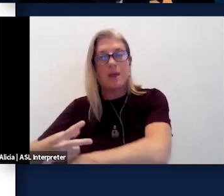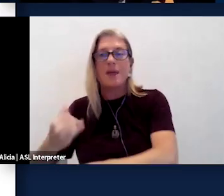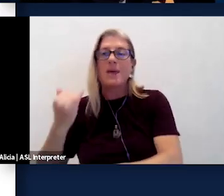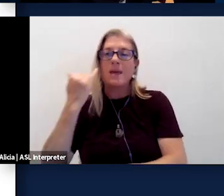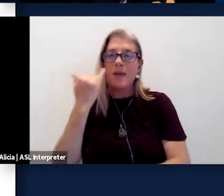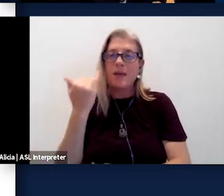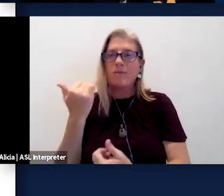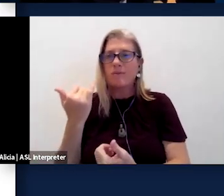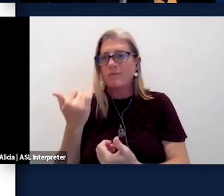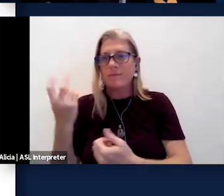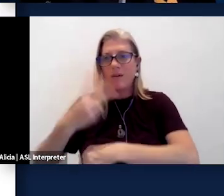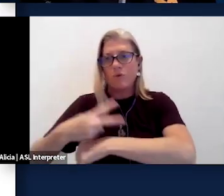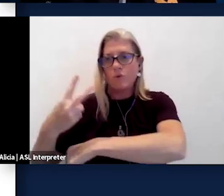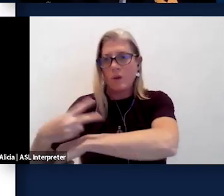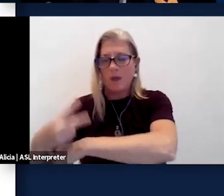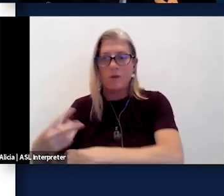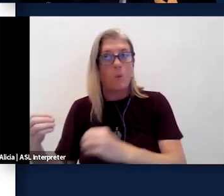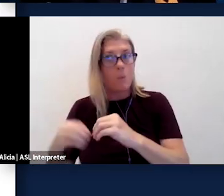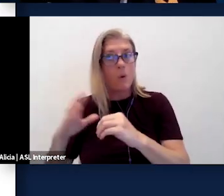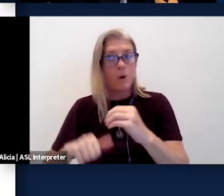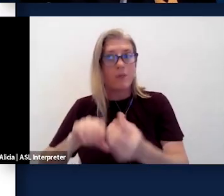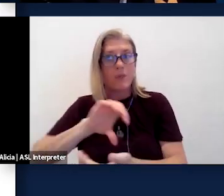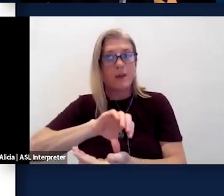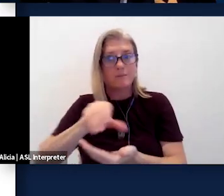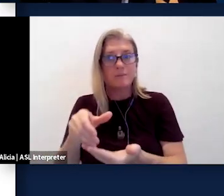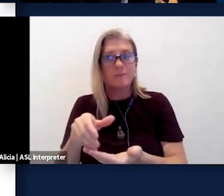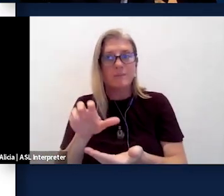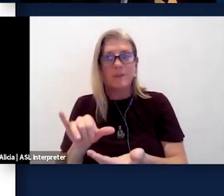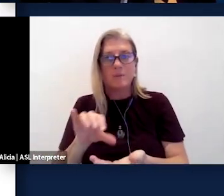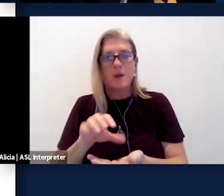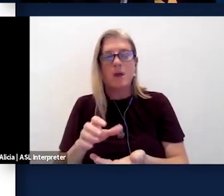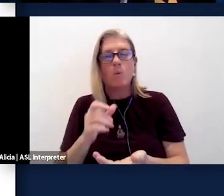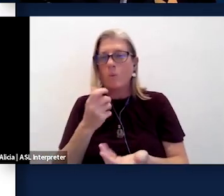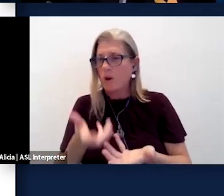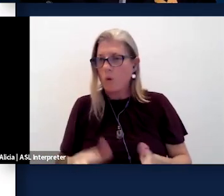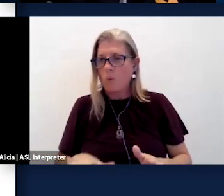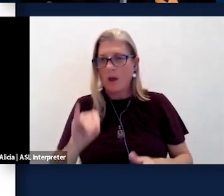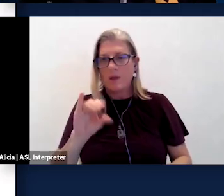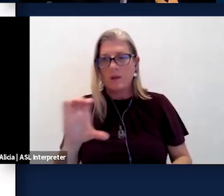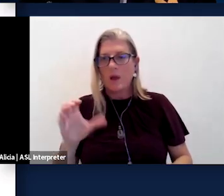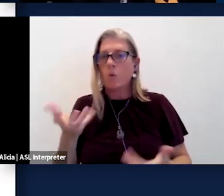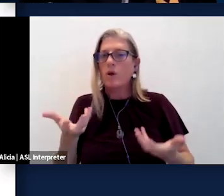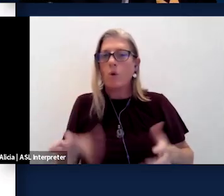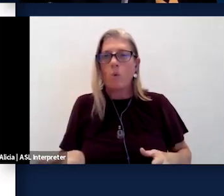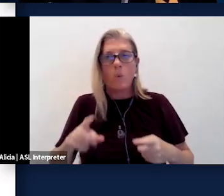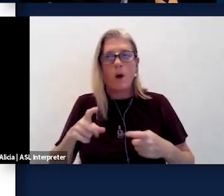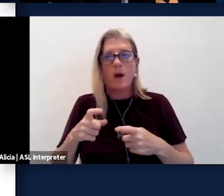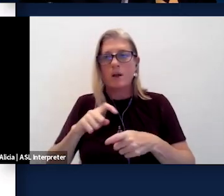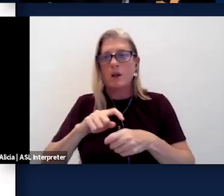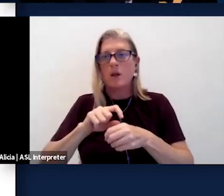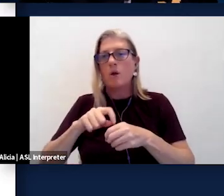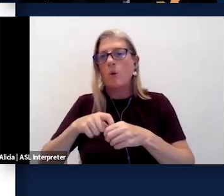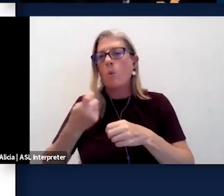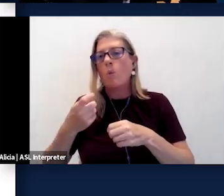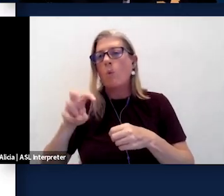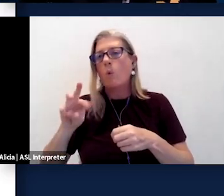day, then more than that. And then we don't want any incontinence, so we don't have wounds. And soft bed form,